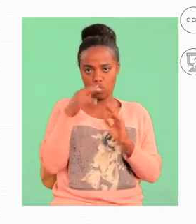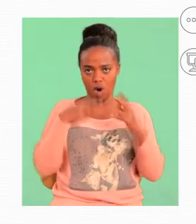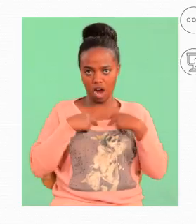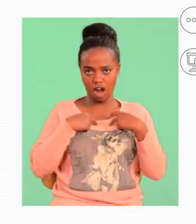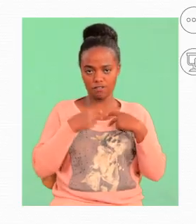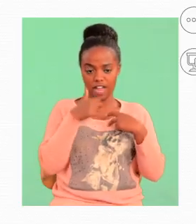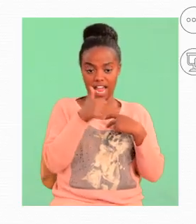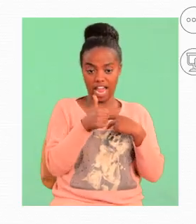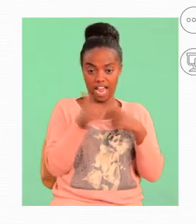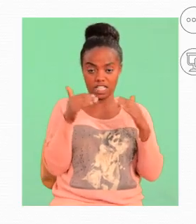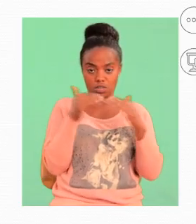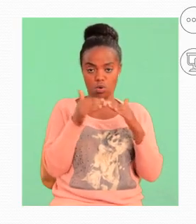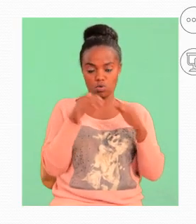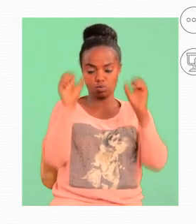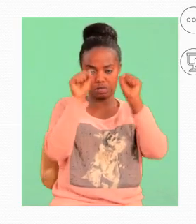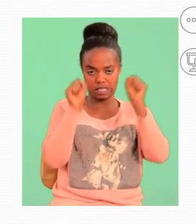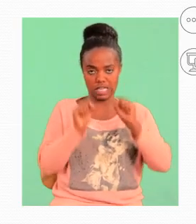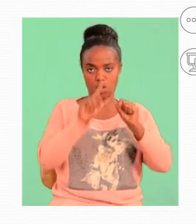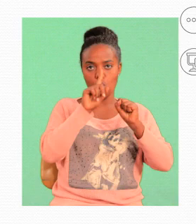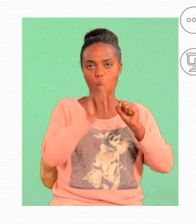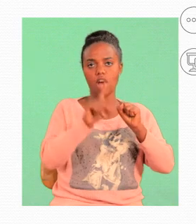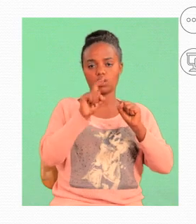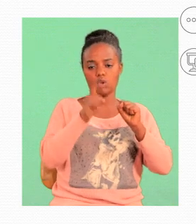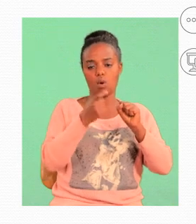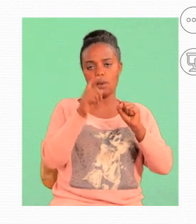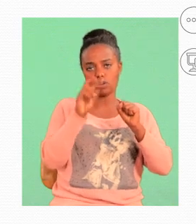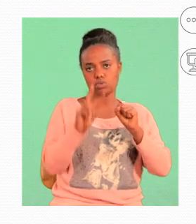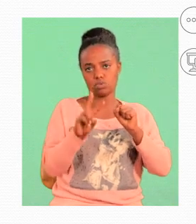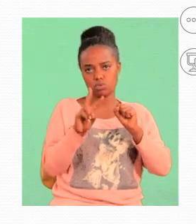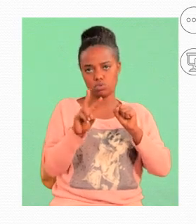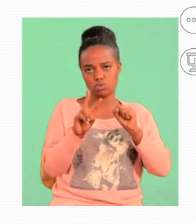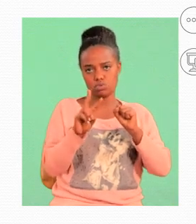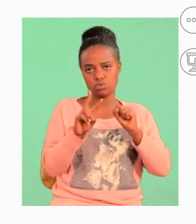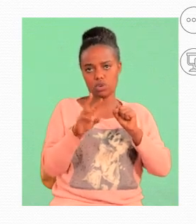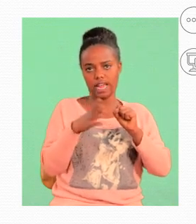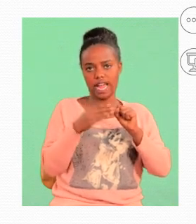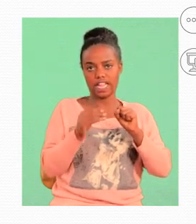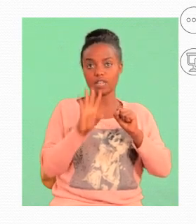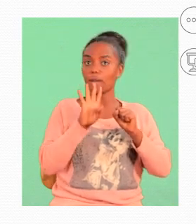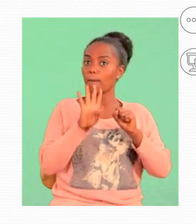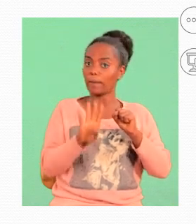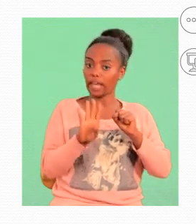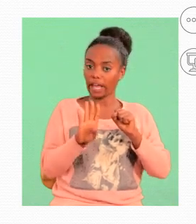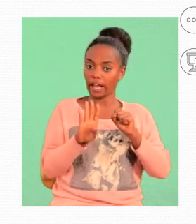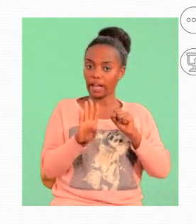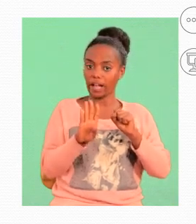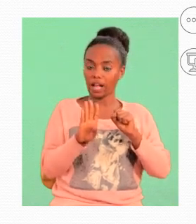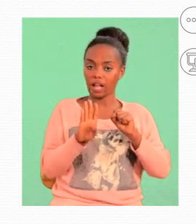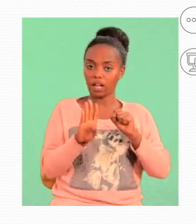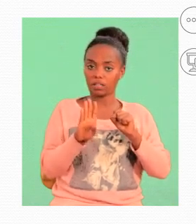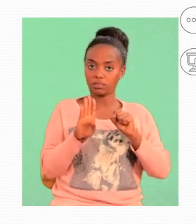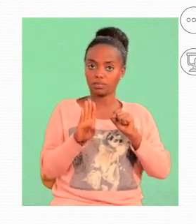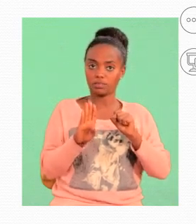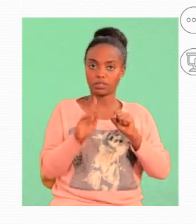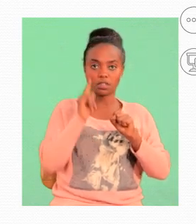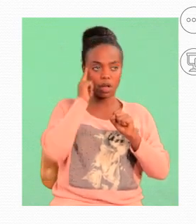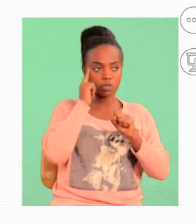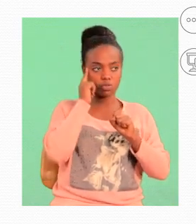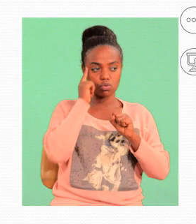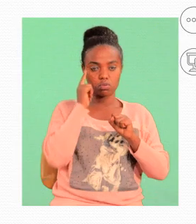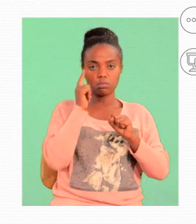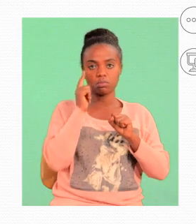A is a set 1, 2 and B, assume it